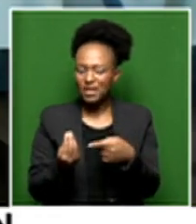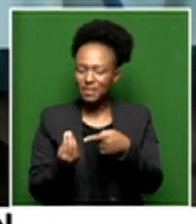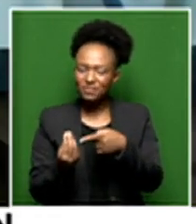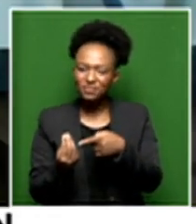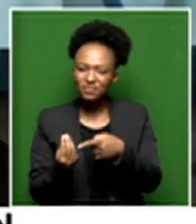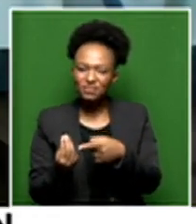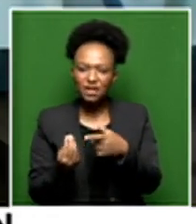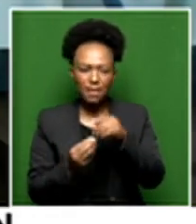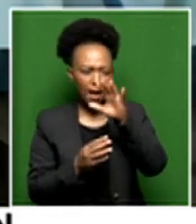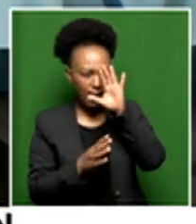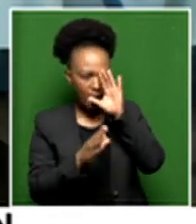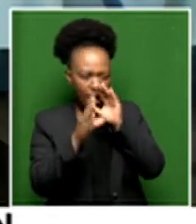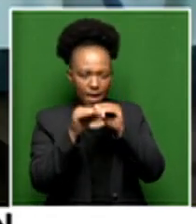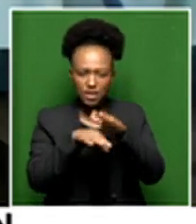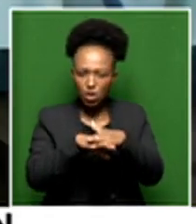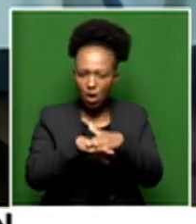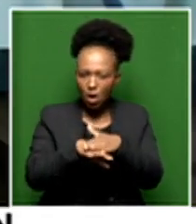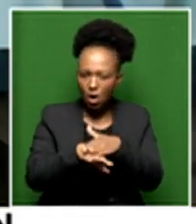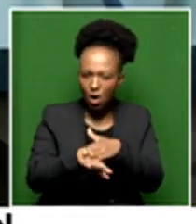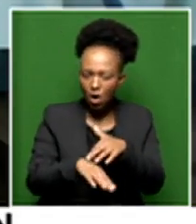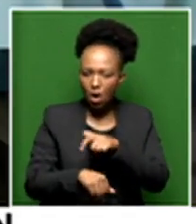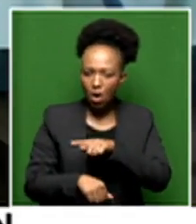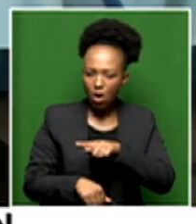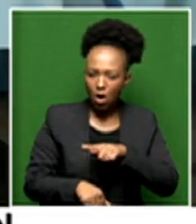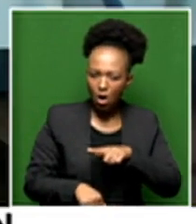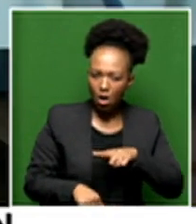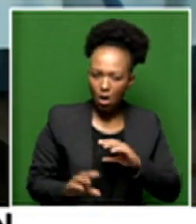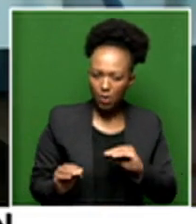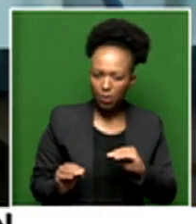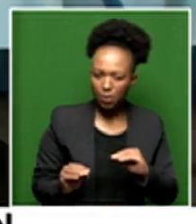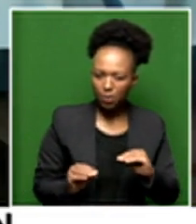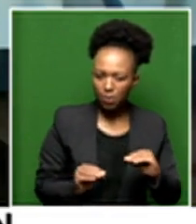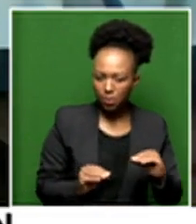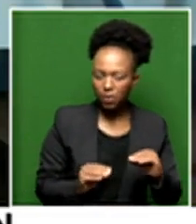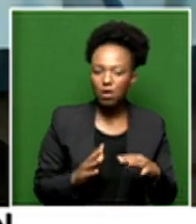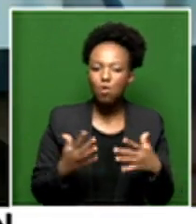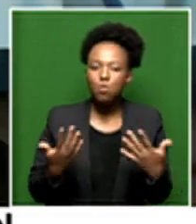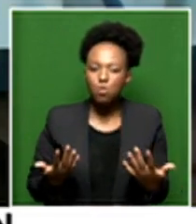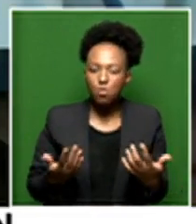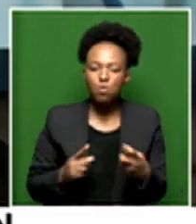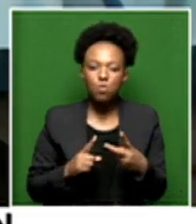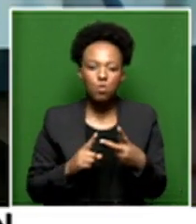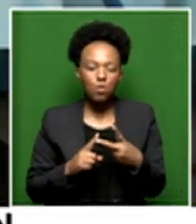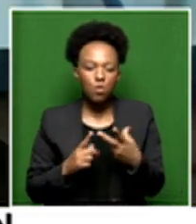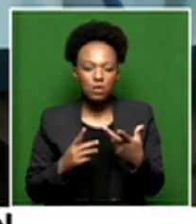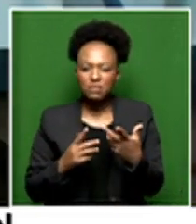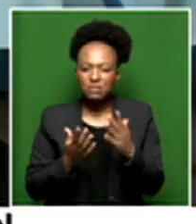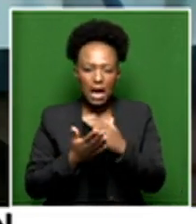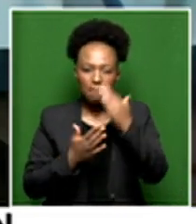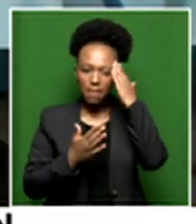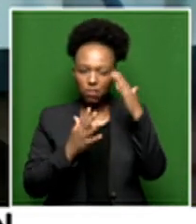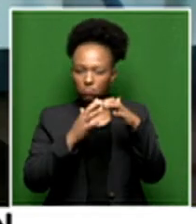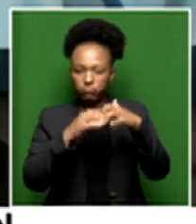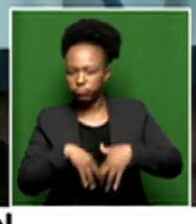learning takes longer than perhaps for others. It might be that they have many meltdowns or kind